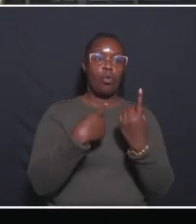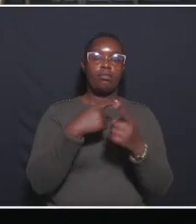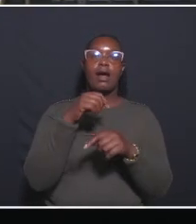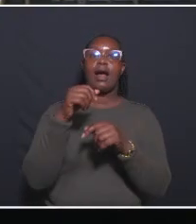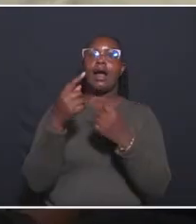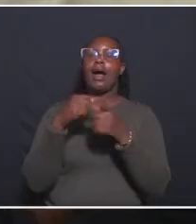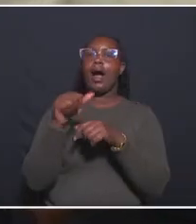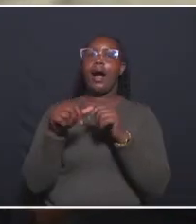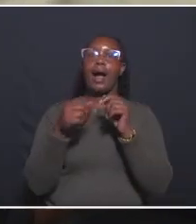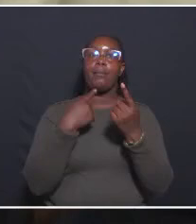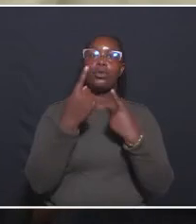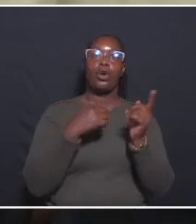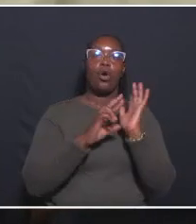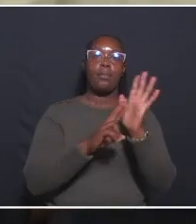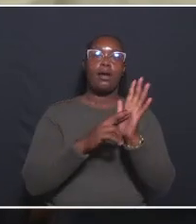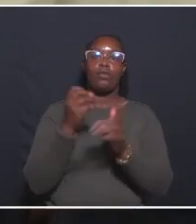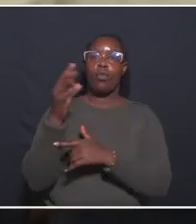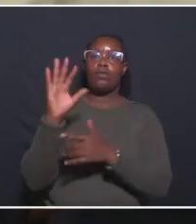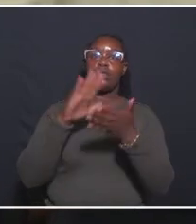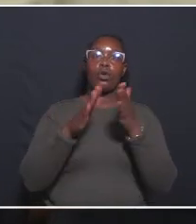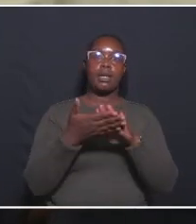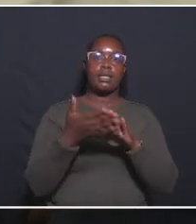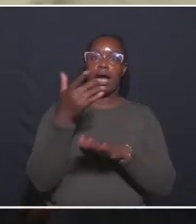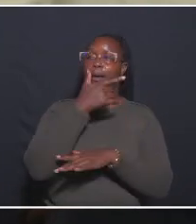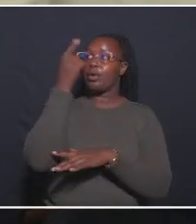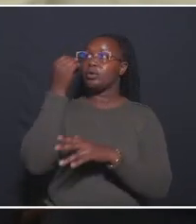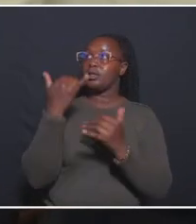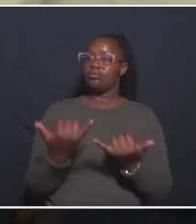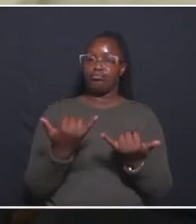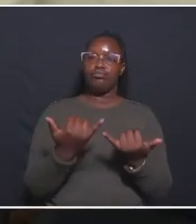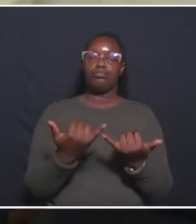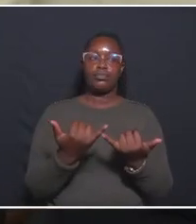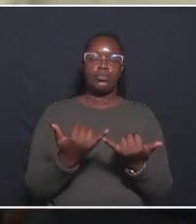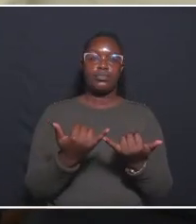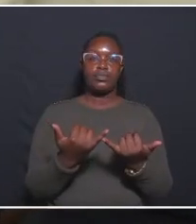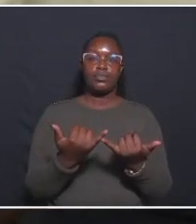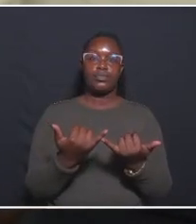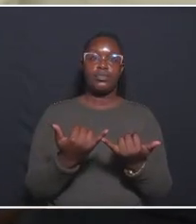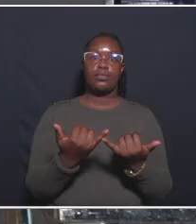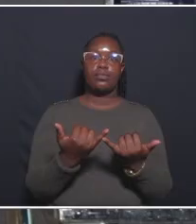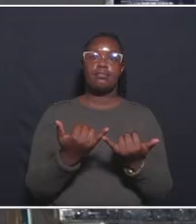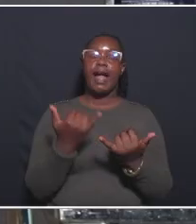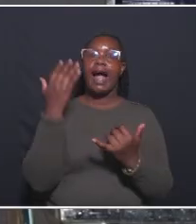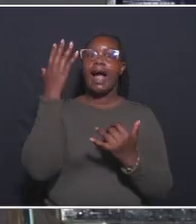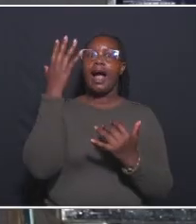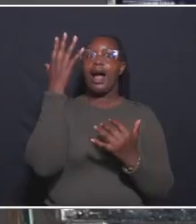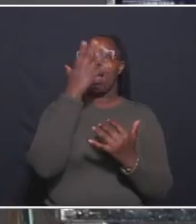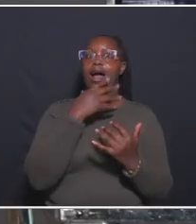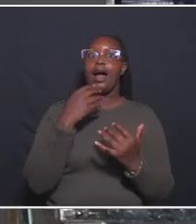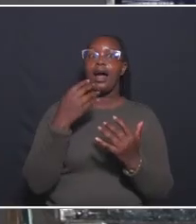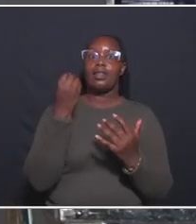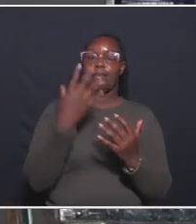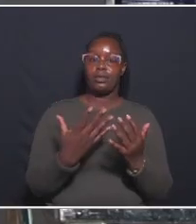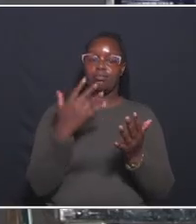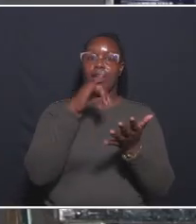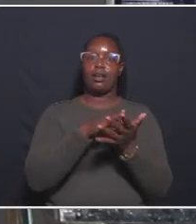the community because the beauty that accompanies Sugar as a